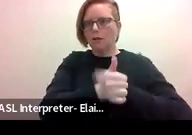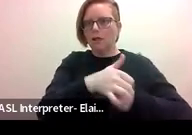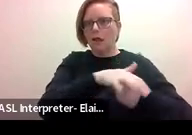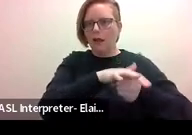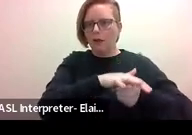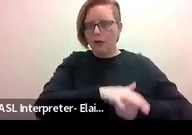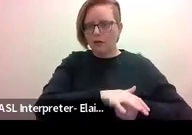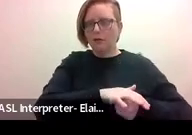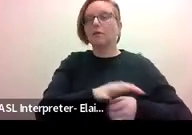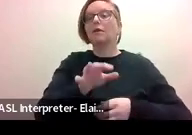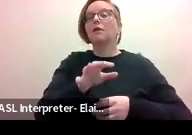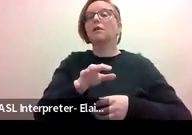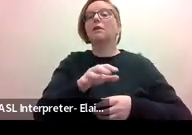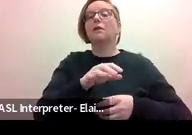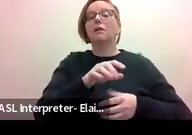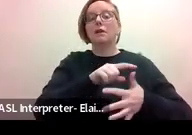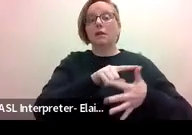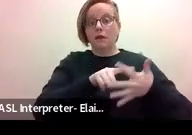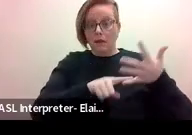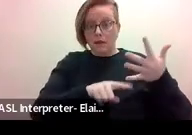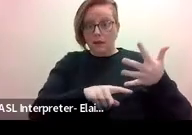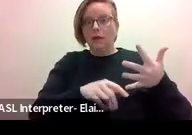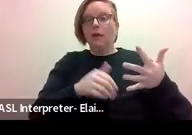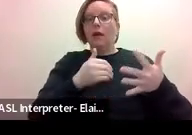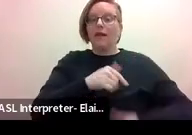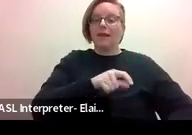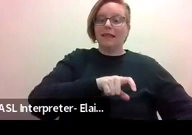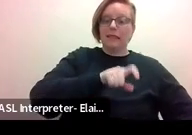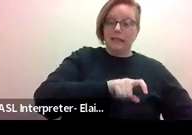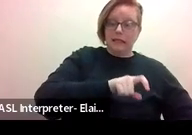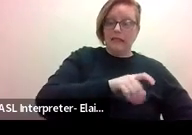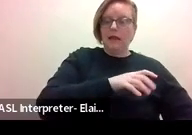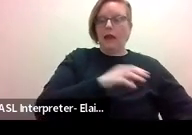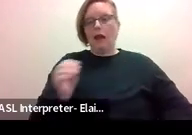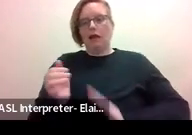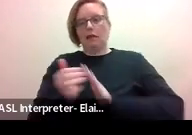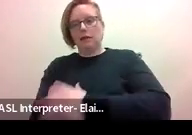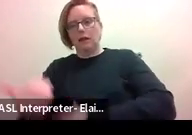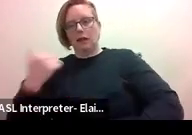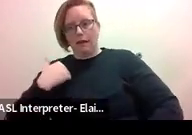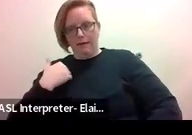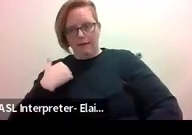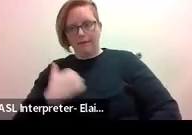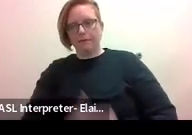areas of need and skill.